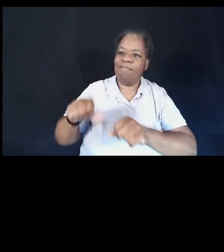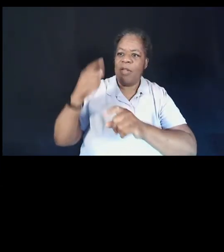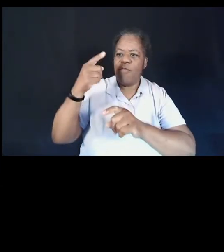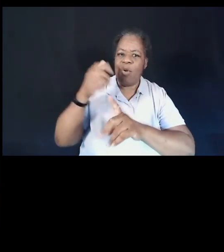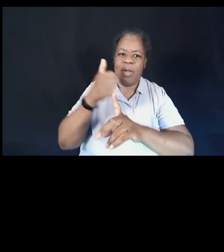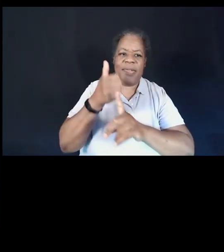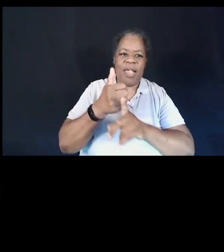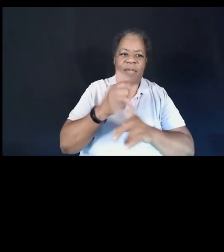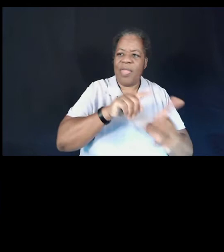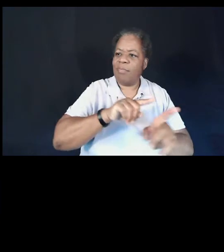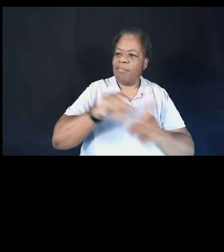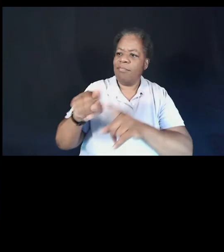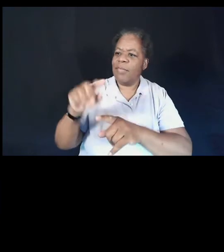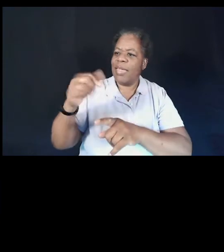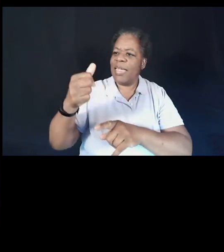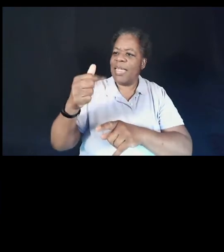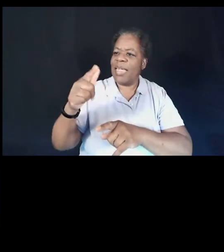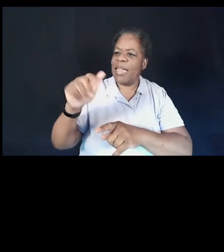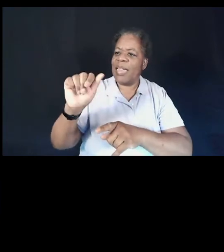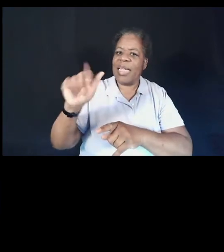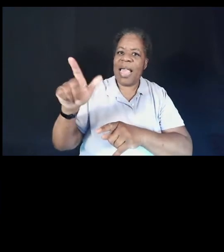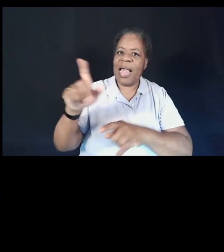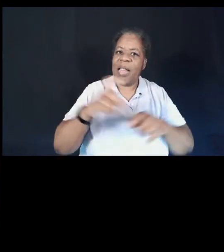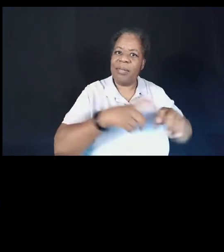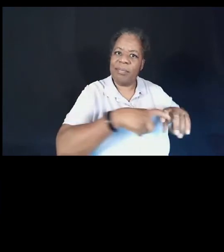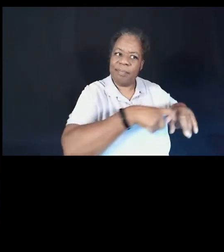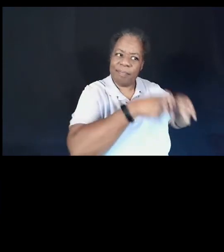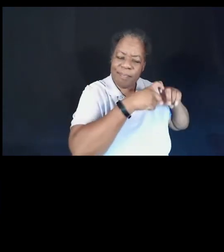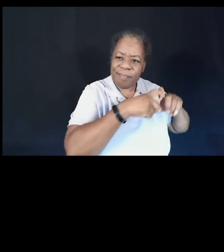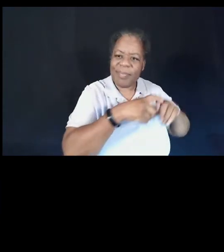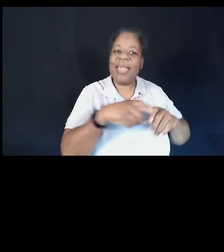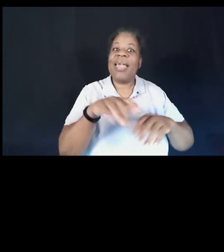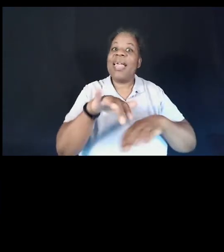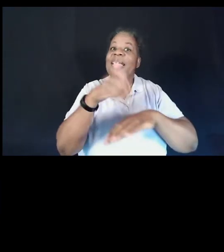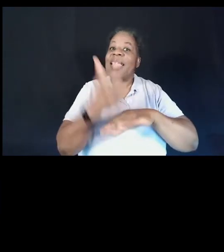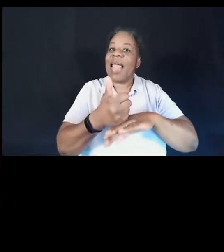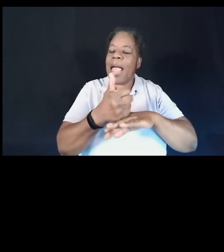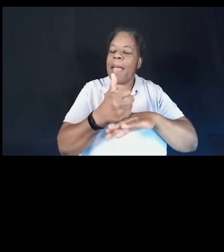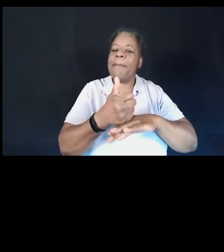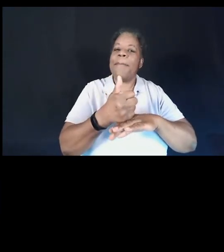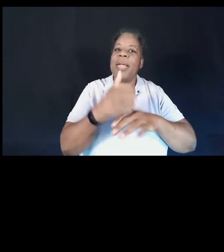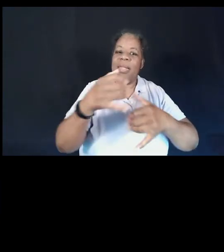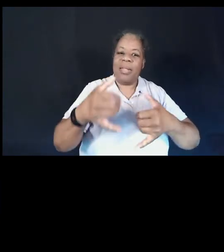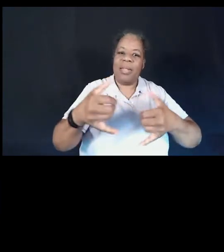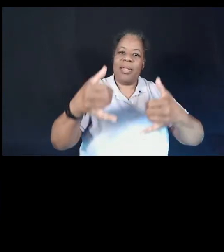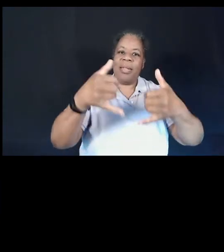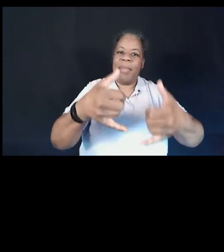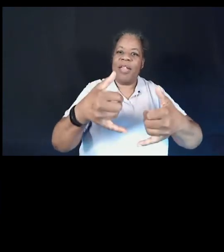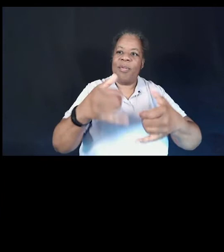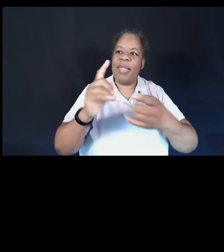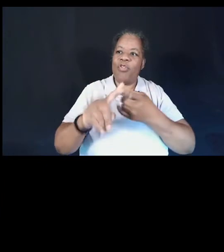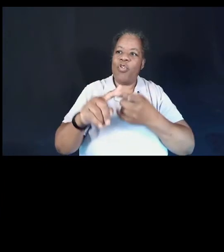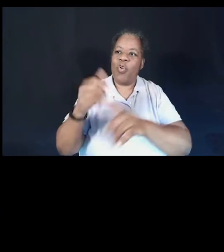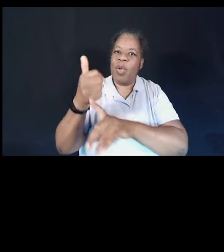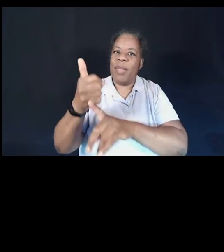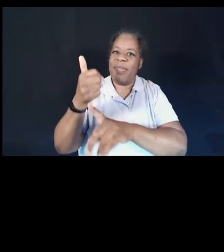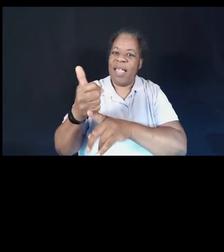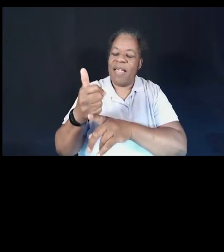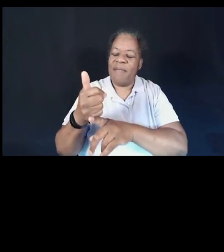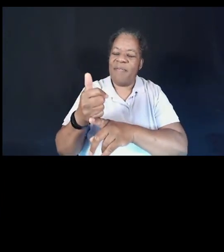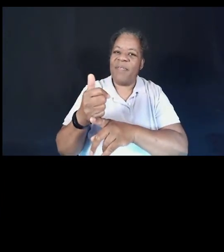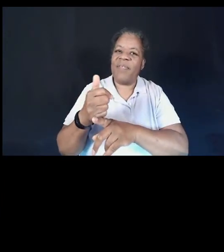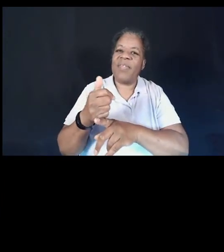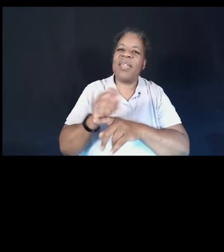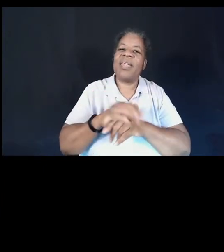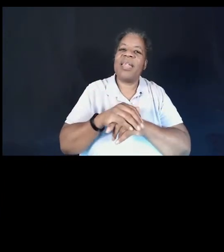Okay, don't miss the comment about setting up a monument to himself. When Samuel finally found Saul, he greeted him cheerfully.